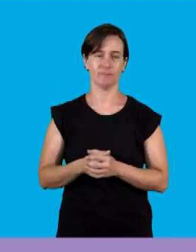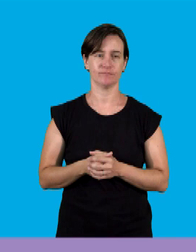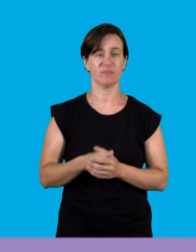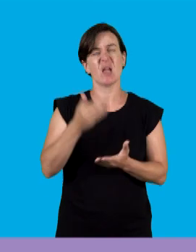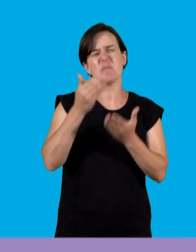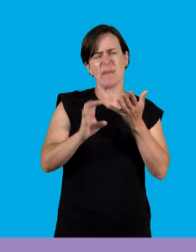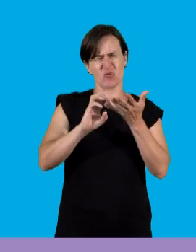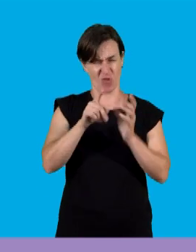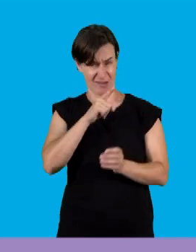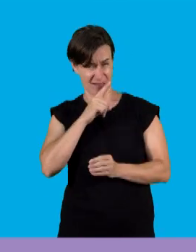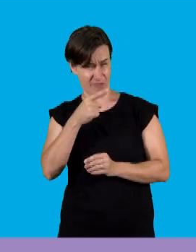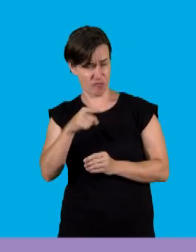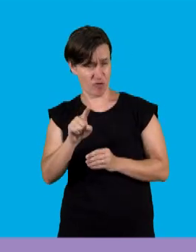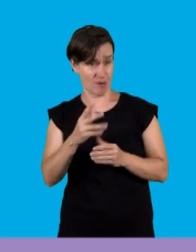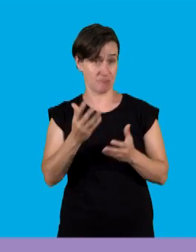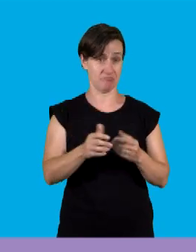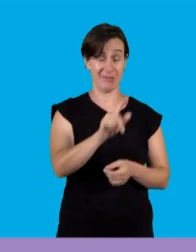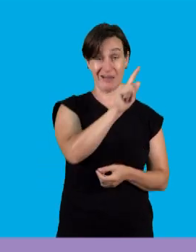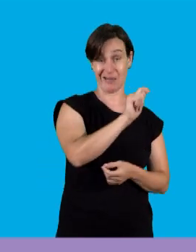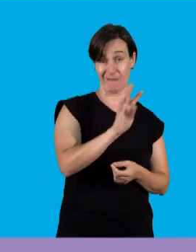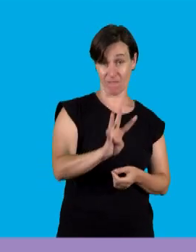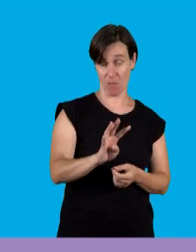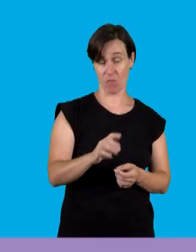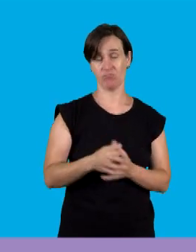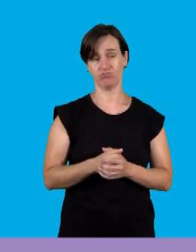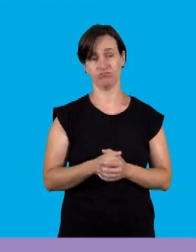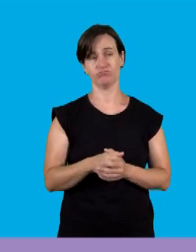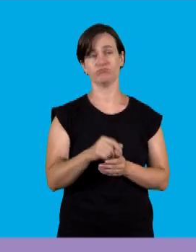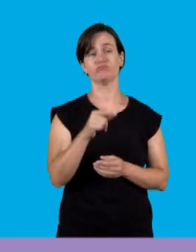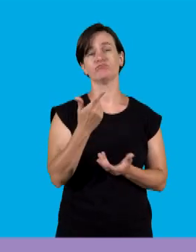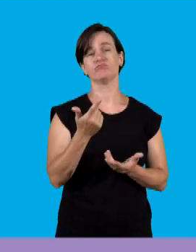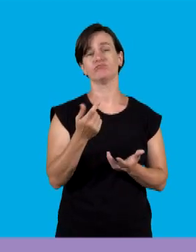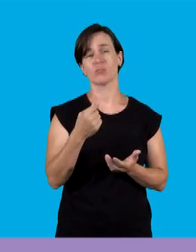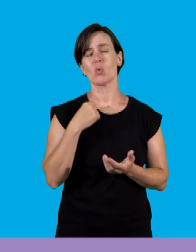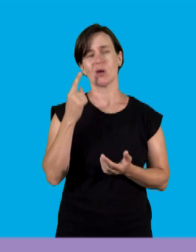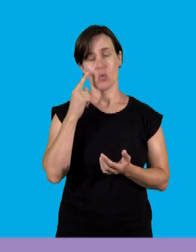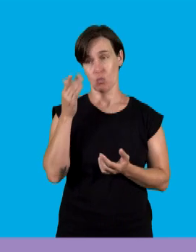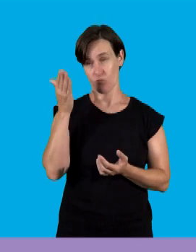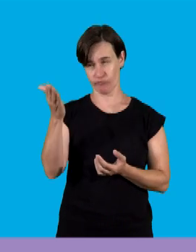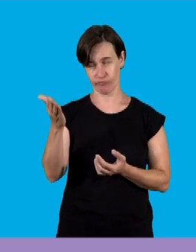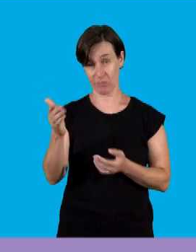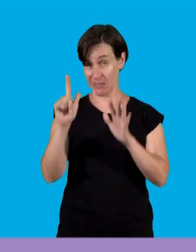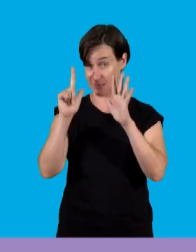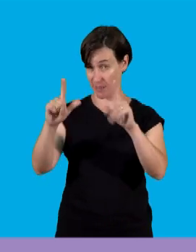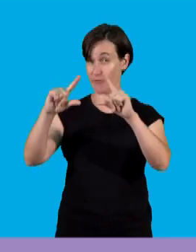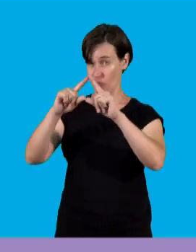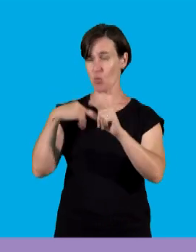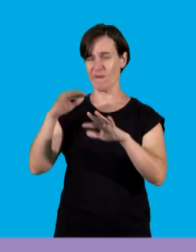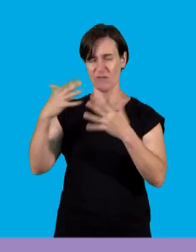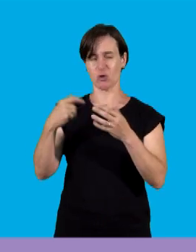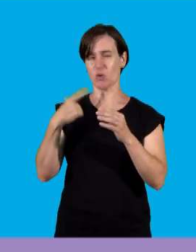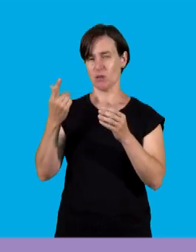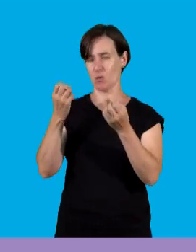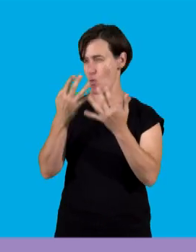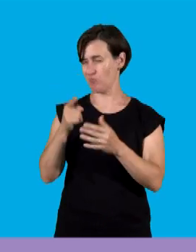1. What about the fourth figure? So the fourth figure, even though it's not shown here, we know will